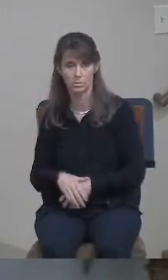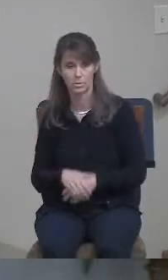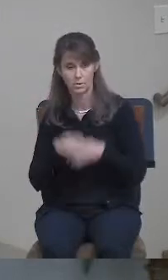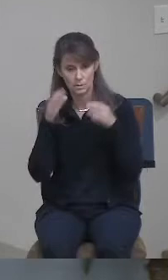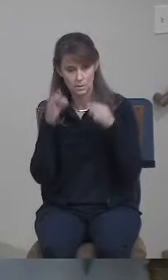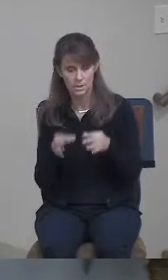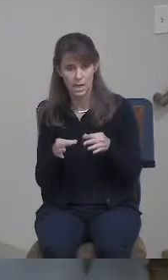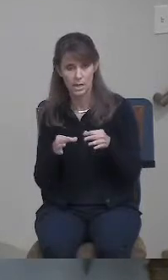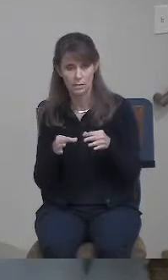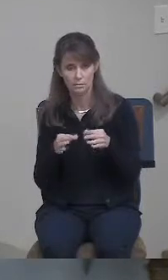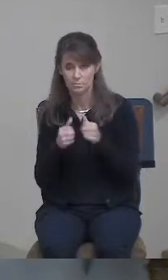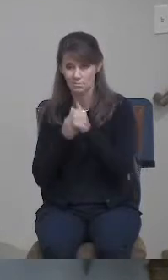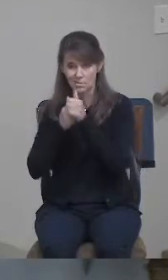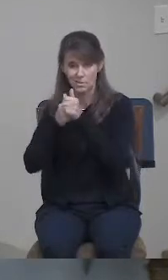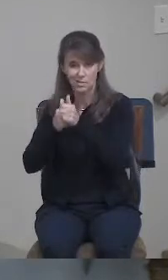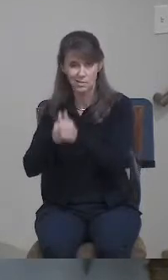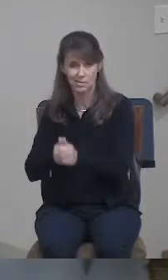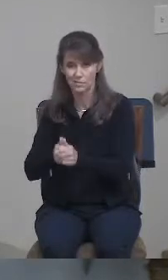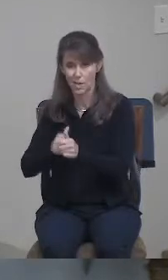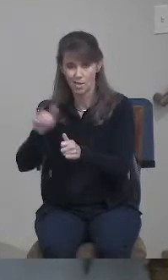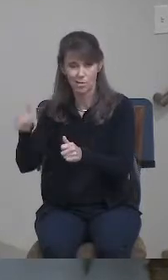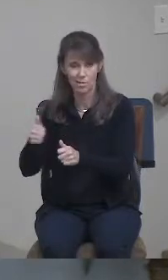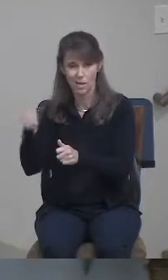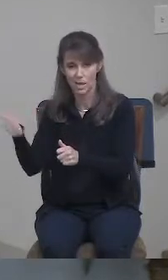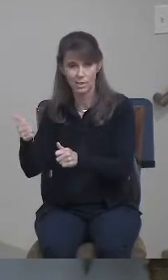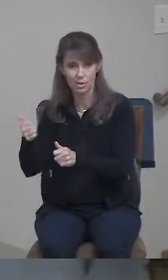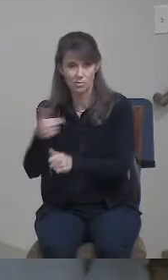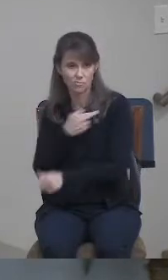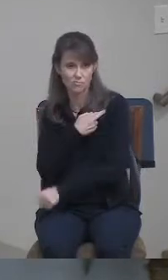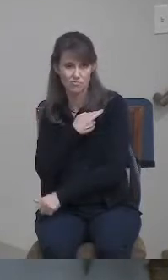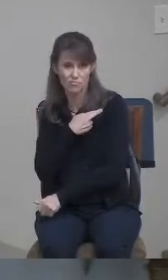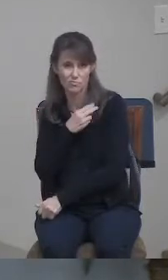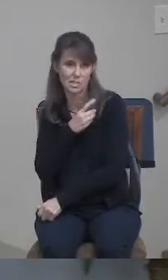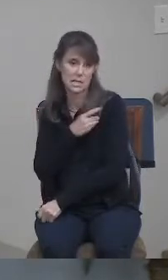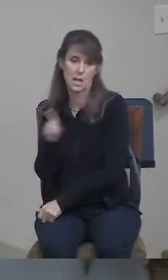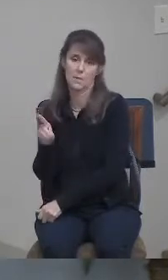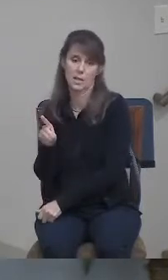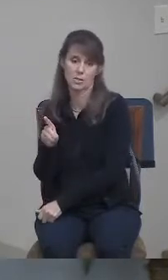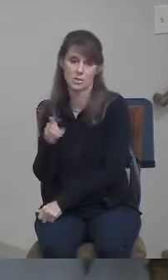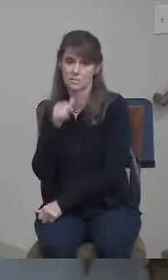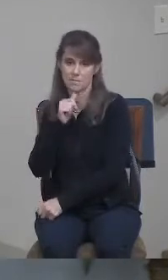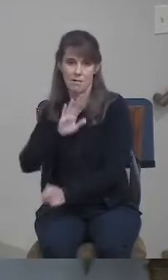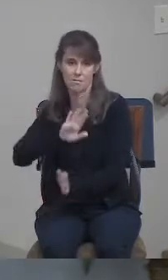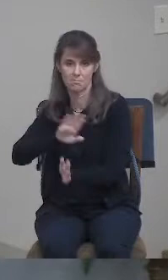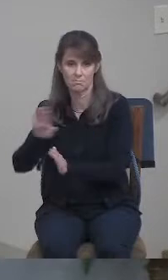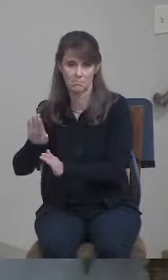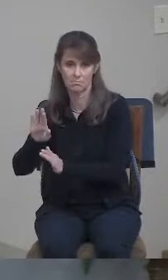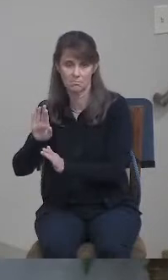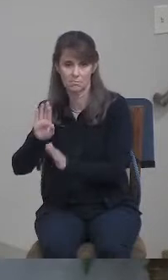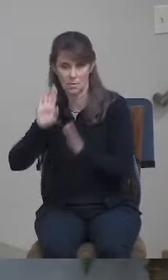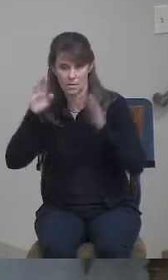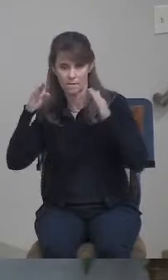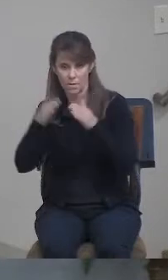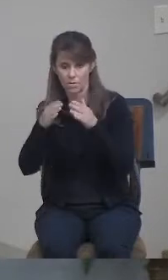the established churches and trying to get back to only the New Testament